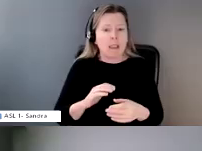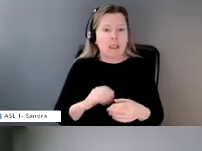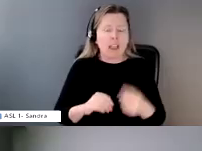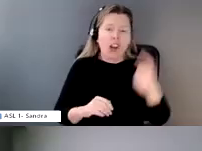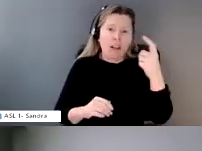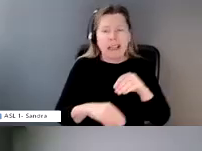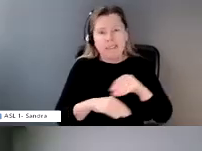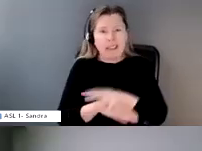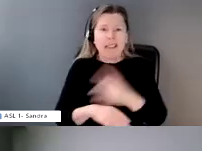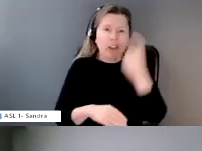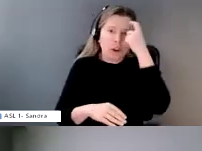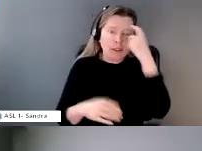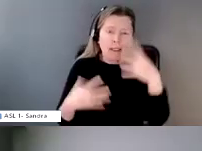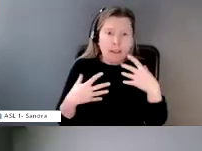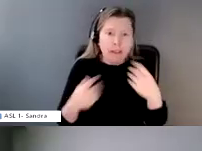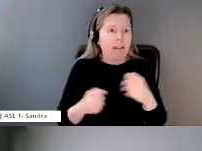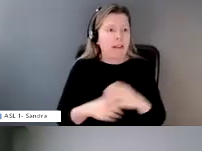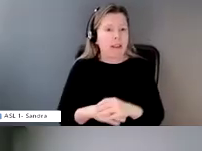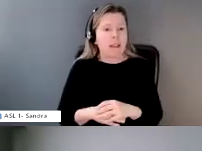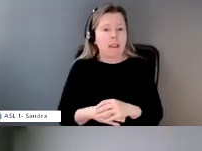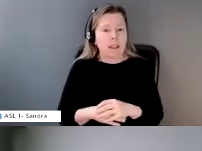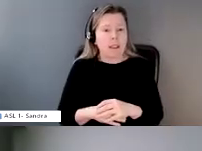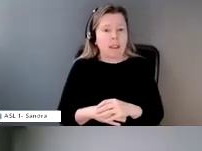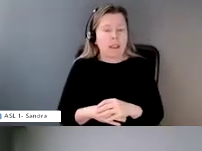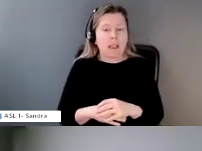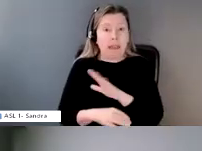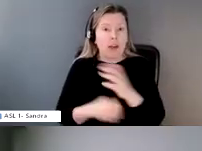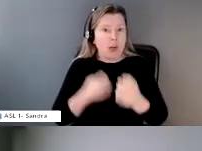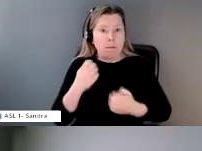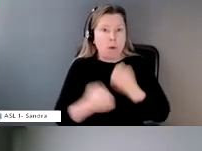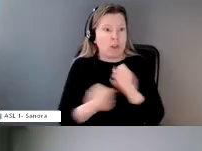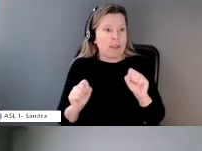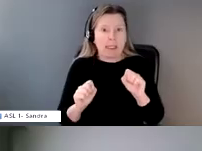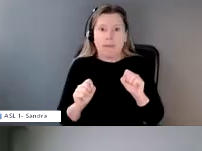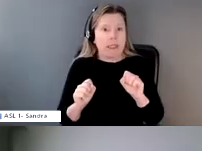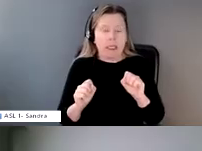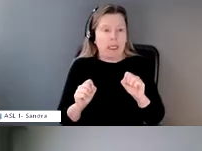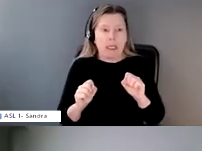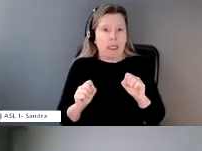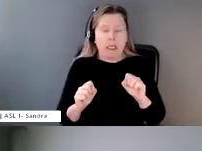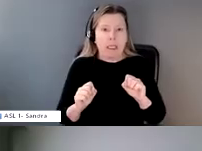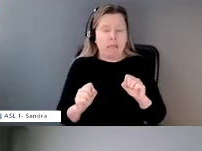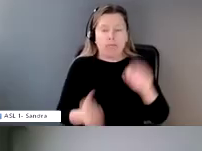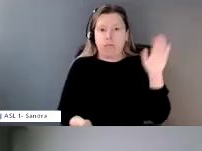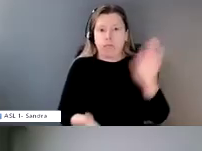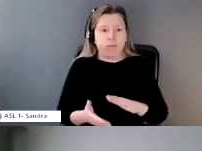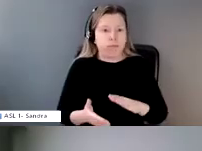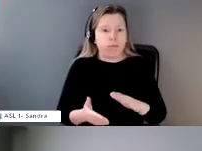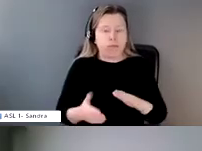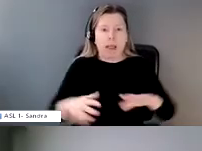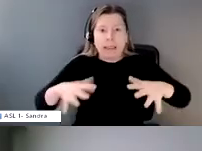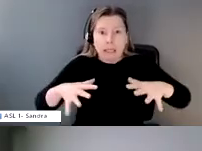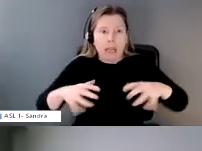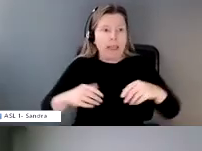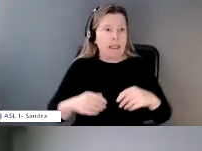health. Emotional safety could cause anxiety and depression